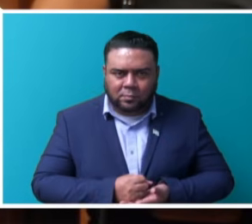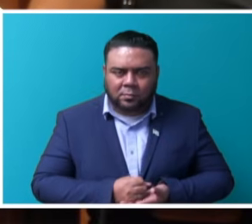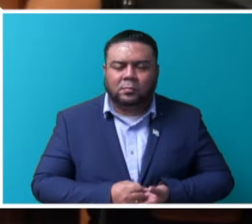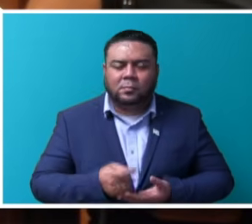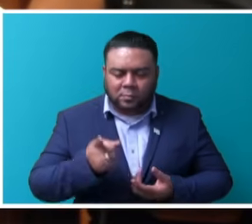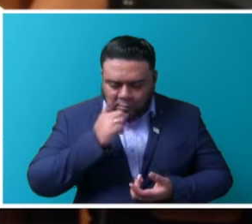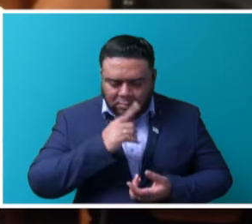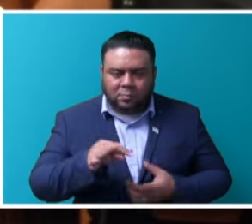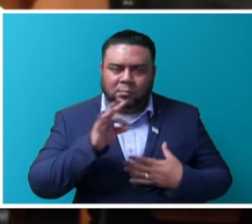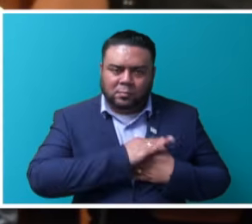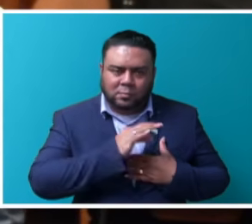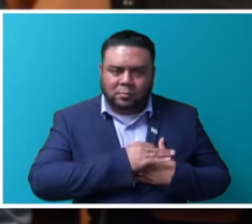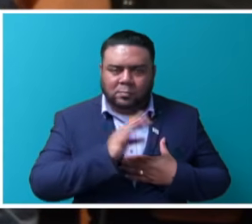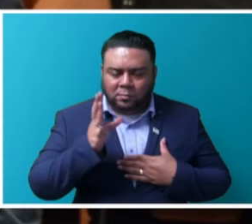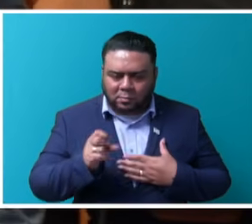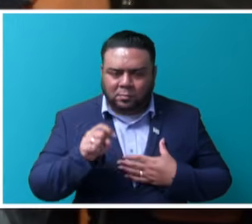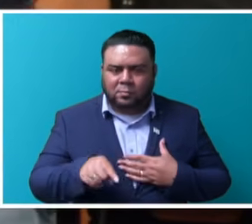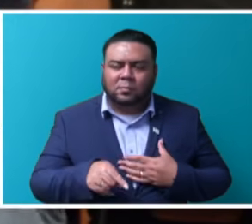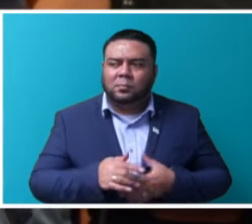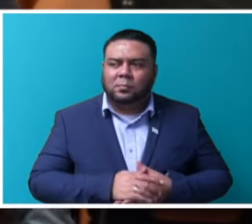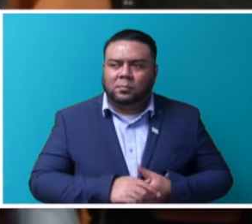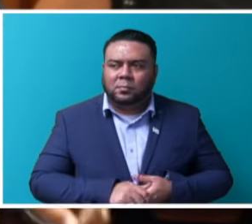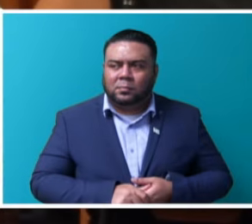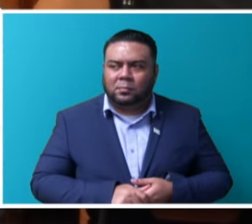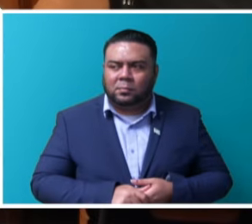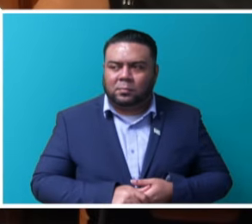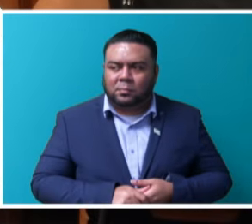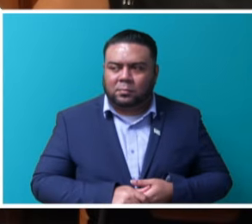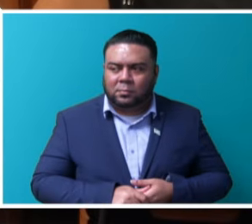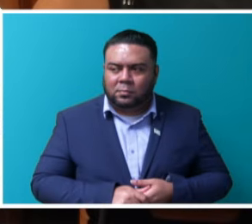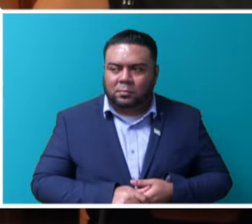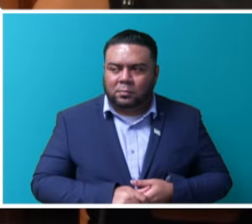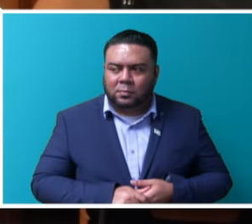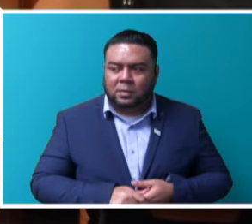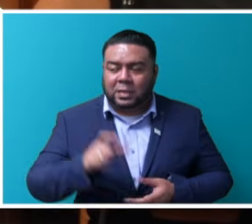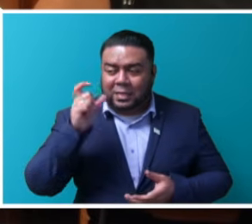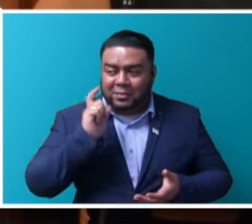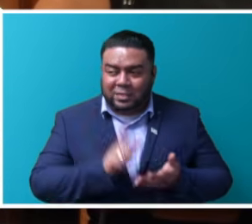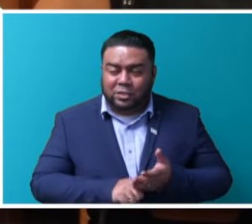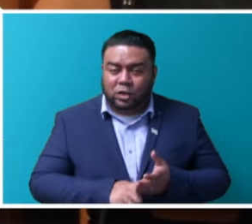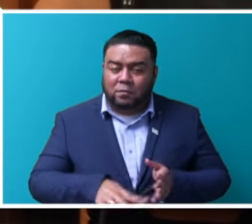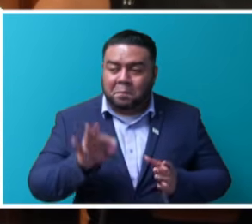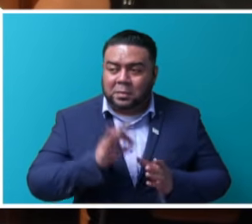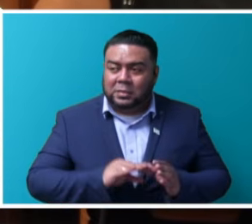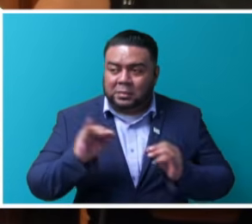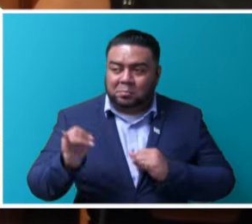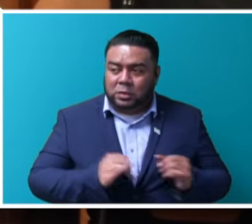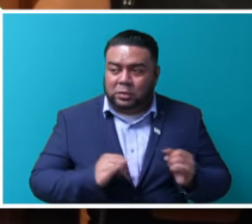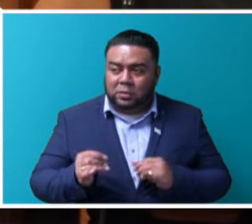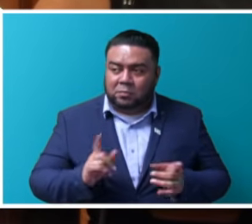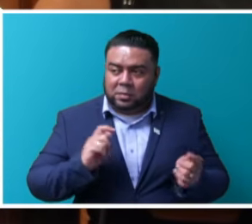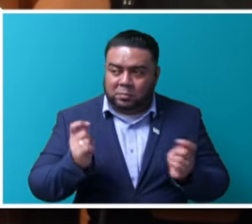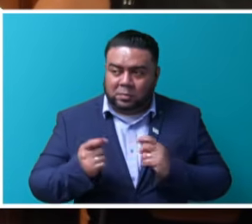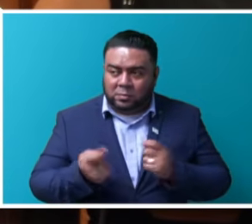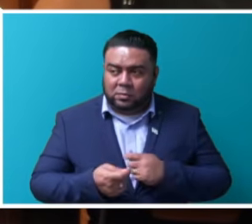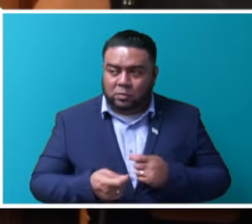people benefit directly from these reforms. Mr. Speaker, the classification of personal imports have been amended